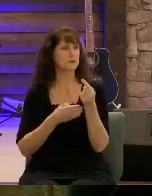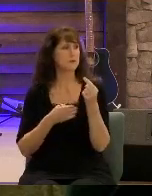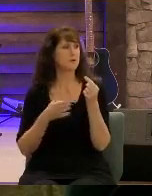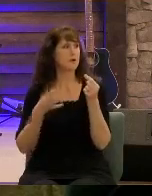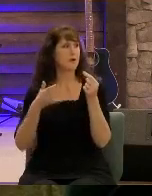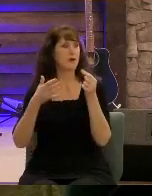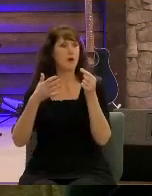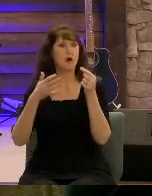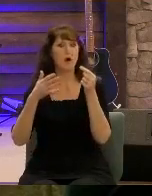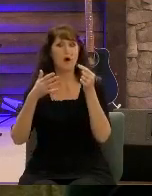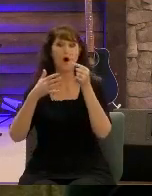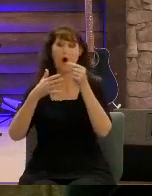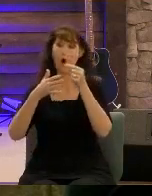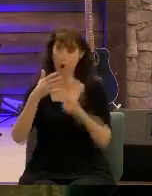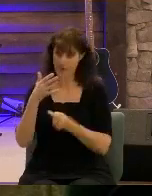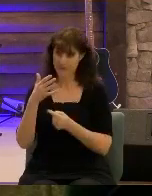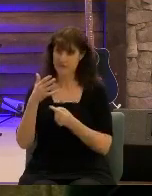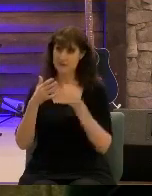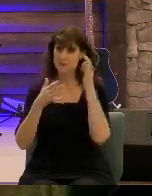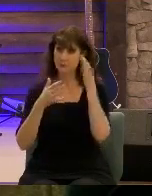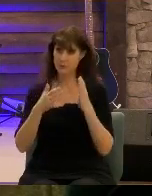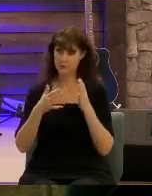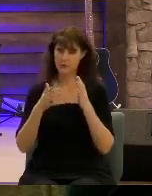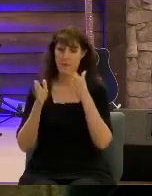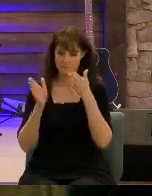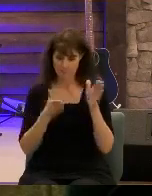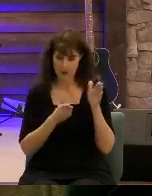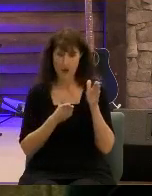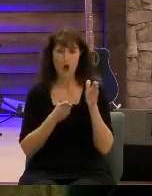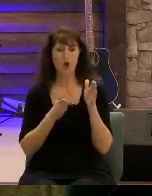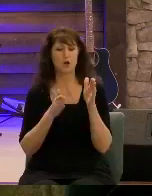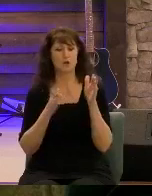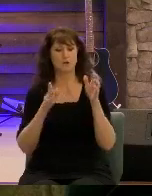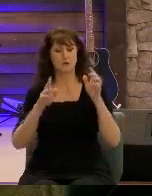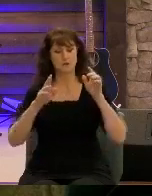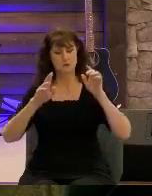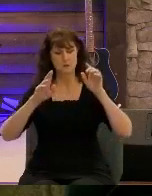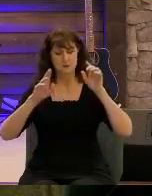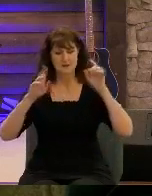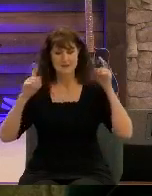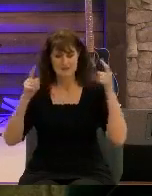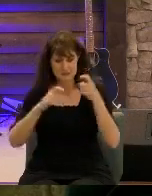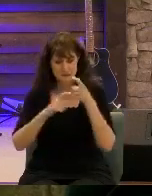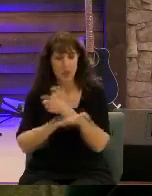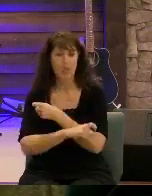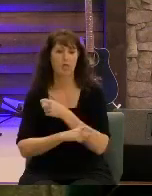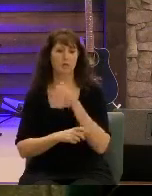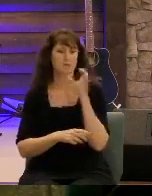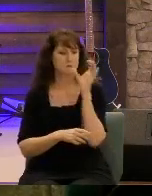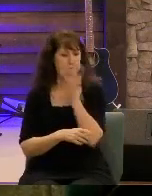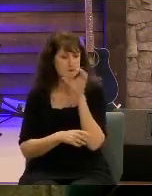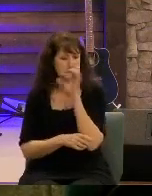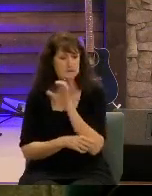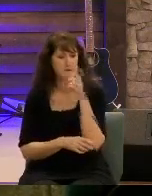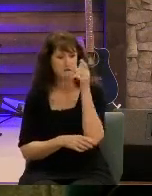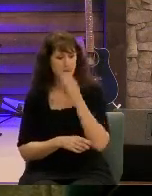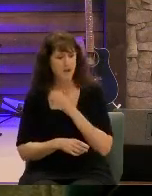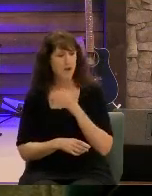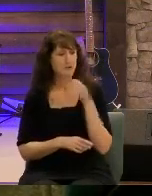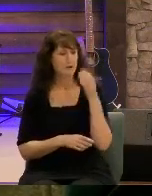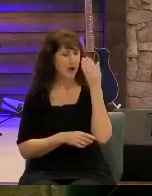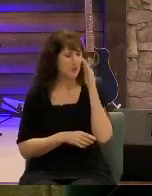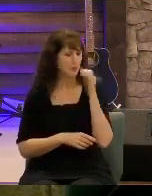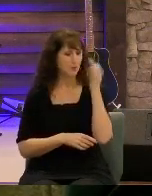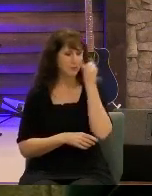guys prepare. All these guys give detail to seeking the Lord. But I don't know of anyone more